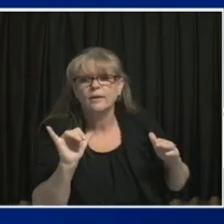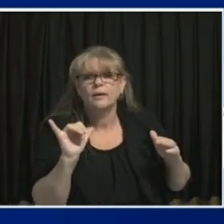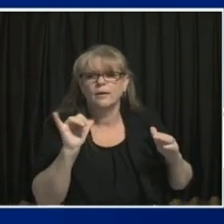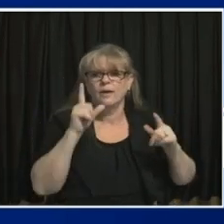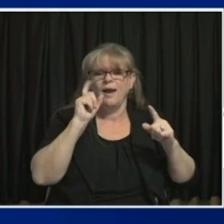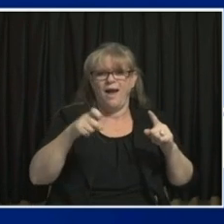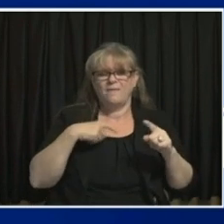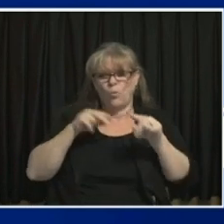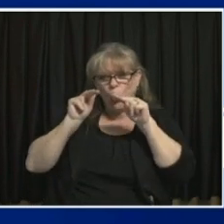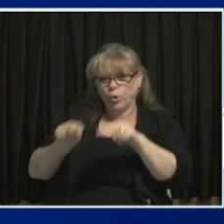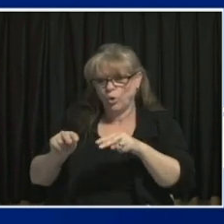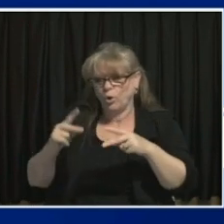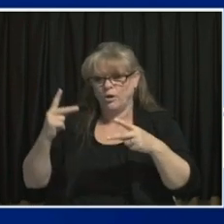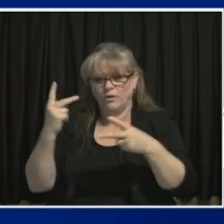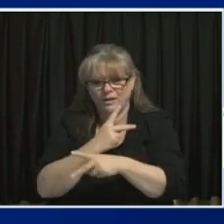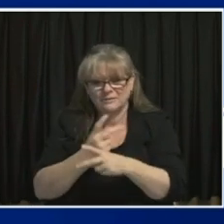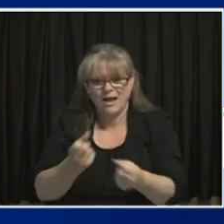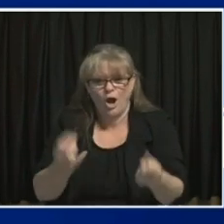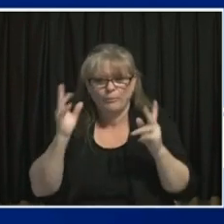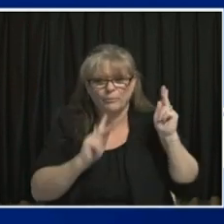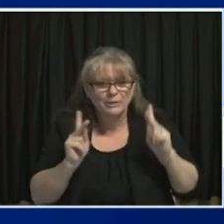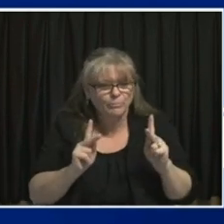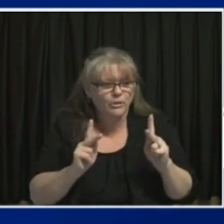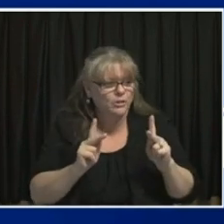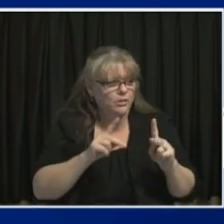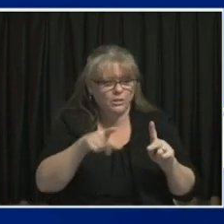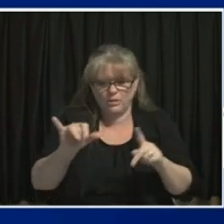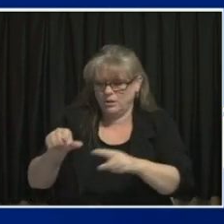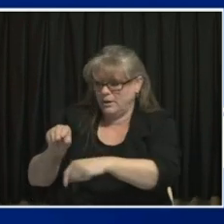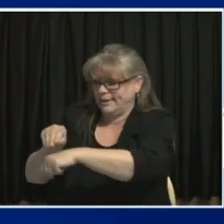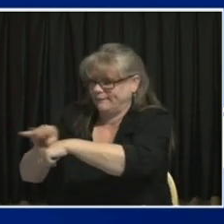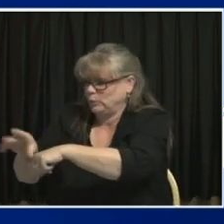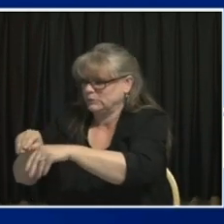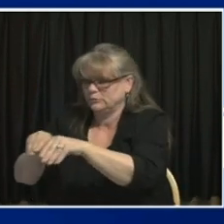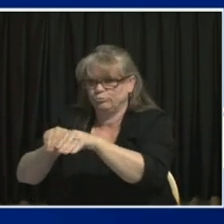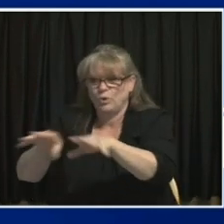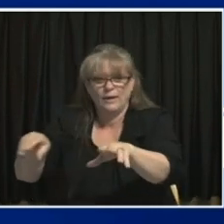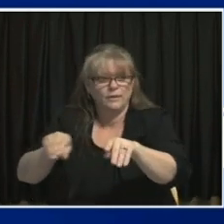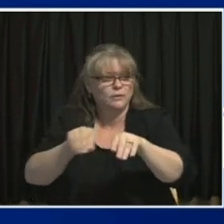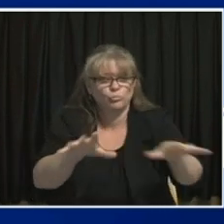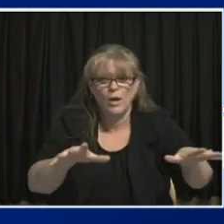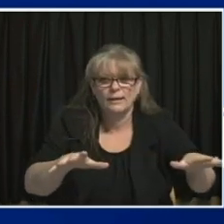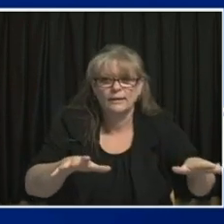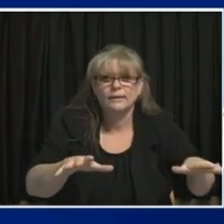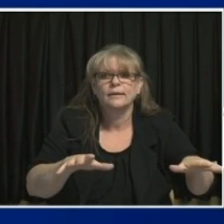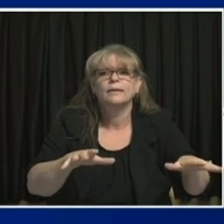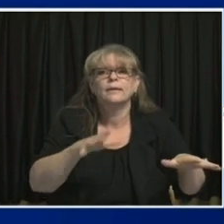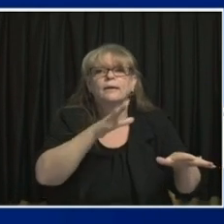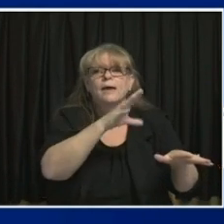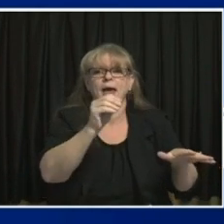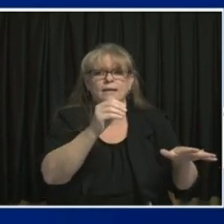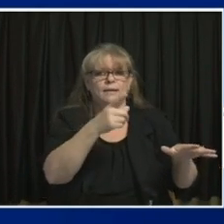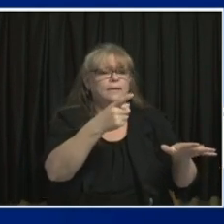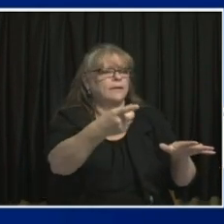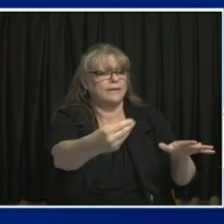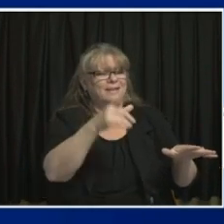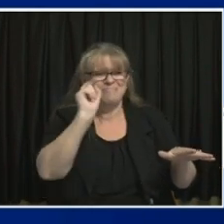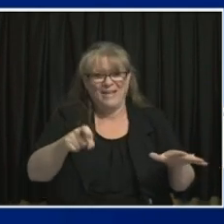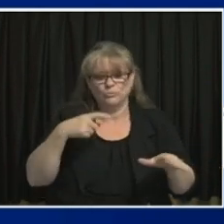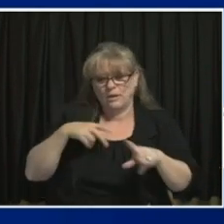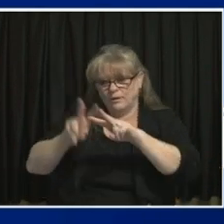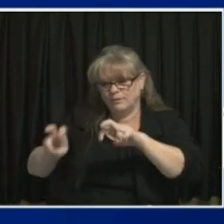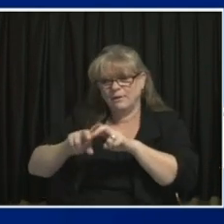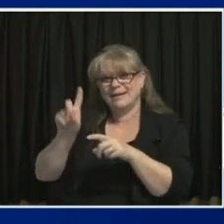way we're living today before we have the data and the science we need to be able to move forward in additional steps? And believe me, I push back hard on the healthcare